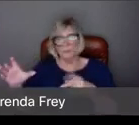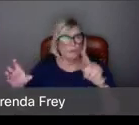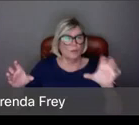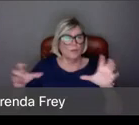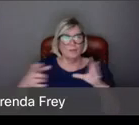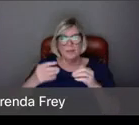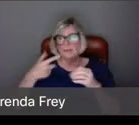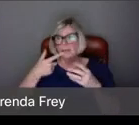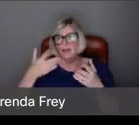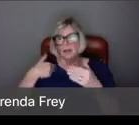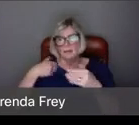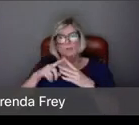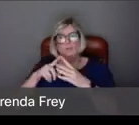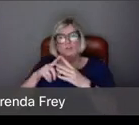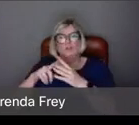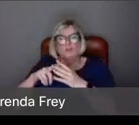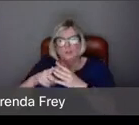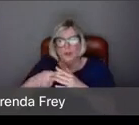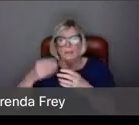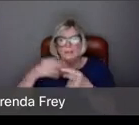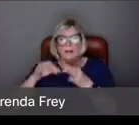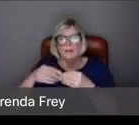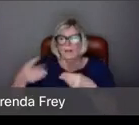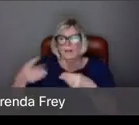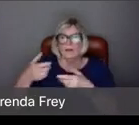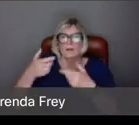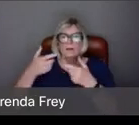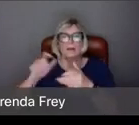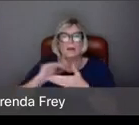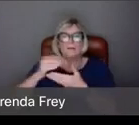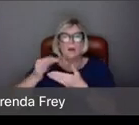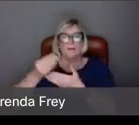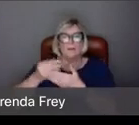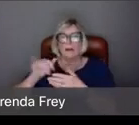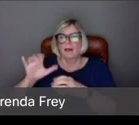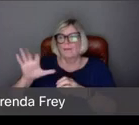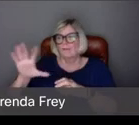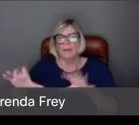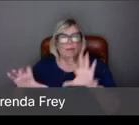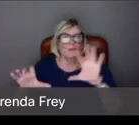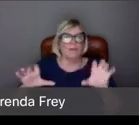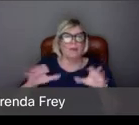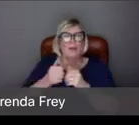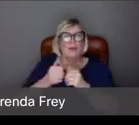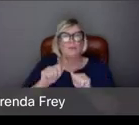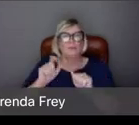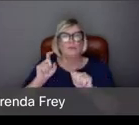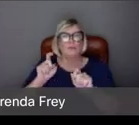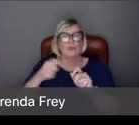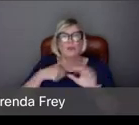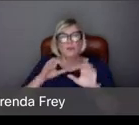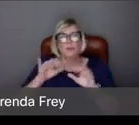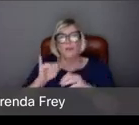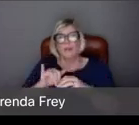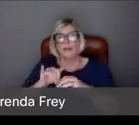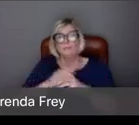say, look, I'm getting started, instead of giving them both a big chunk of my money, like 500 a piece? How should I do that? To just